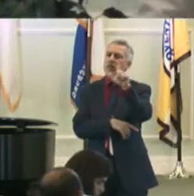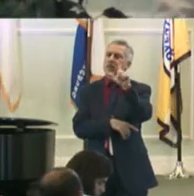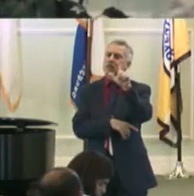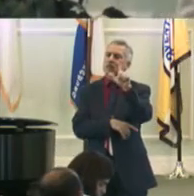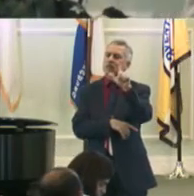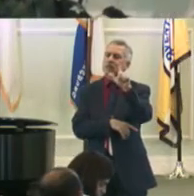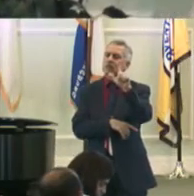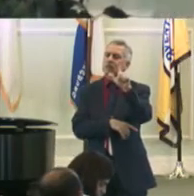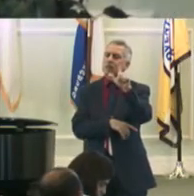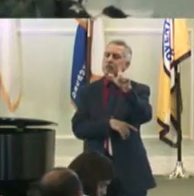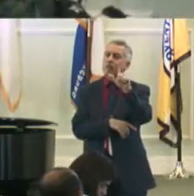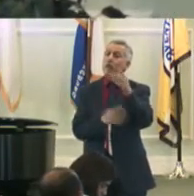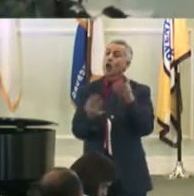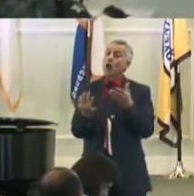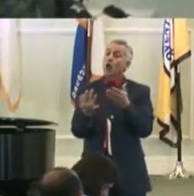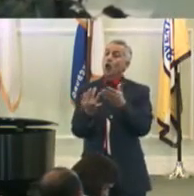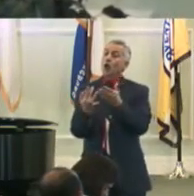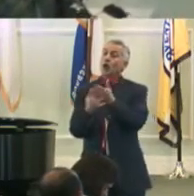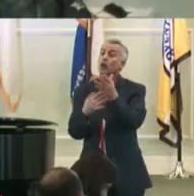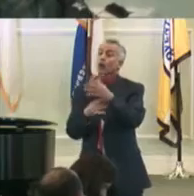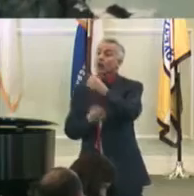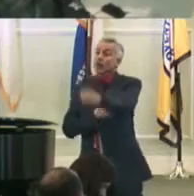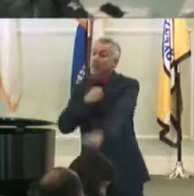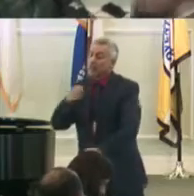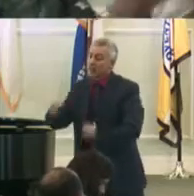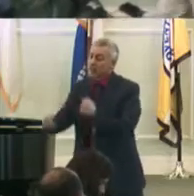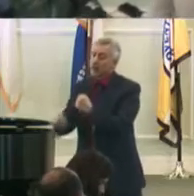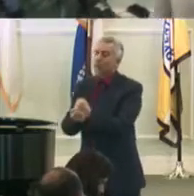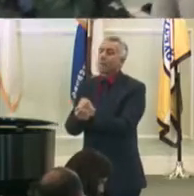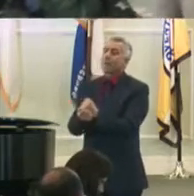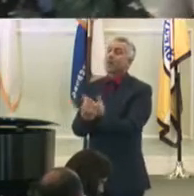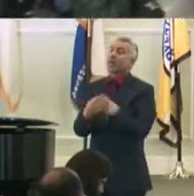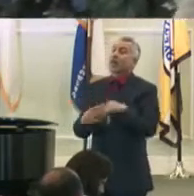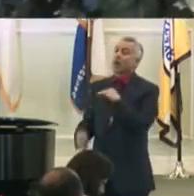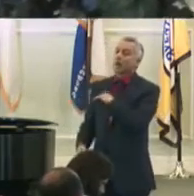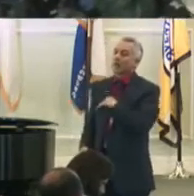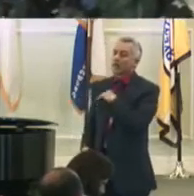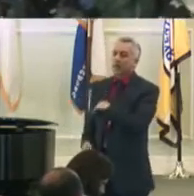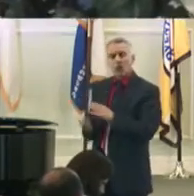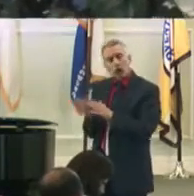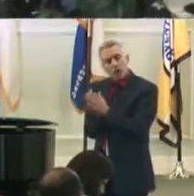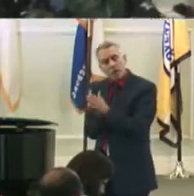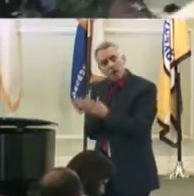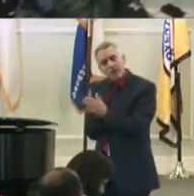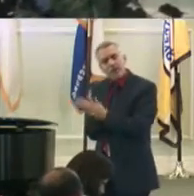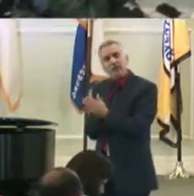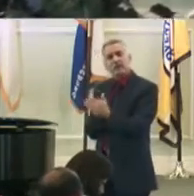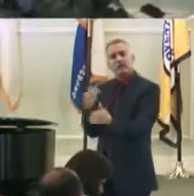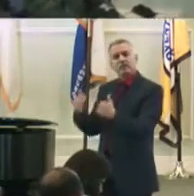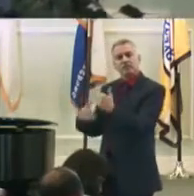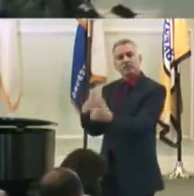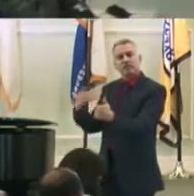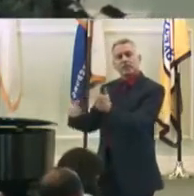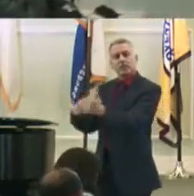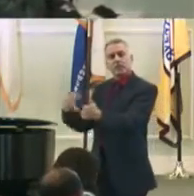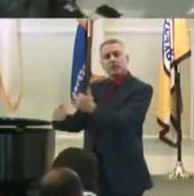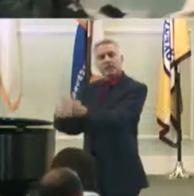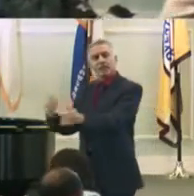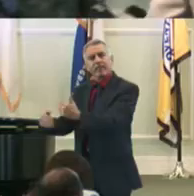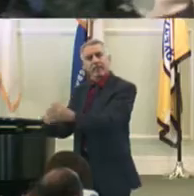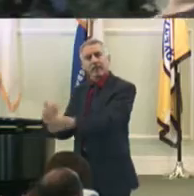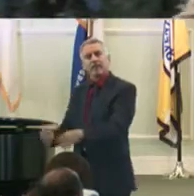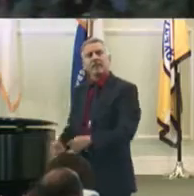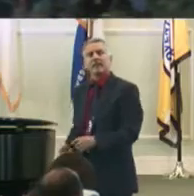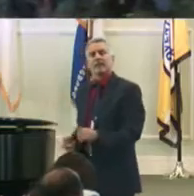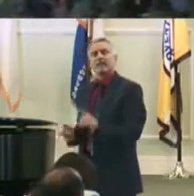all year long through our relationship, our walk, our study, our ministry. And then when people go, well, what do you believe? You could give them a sermon